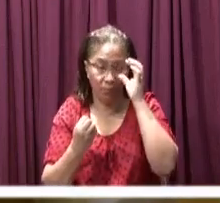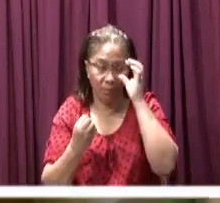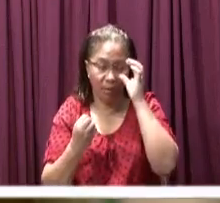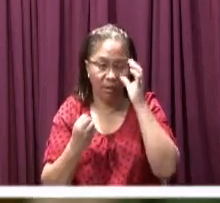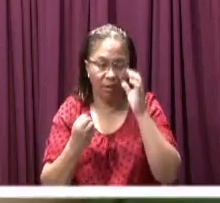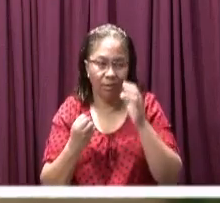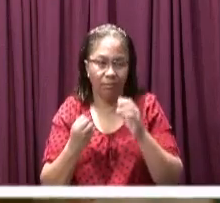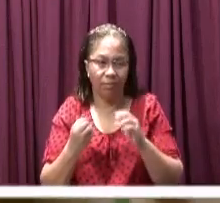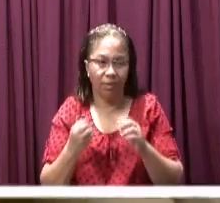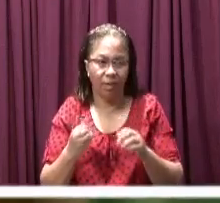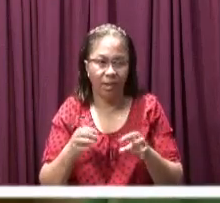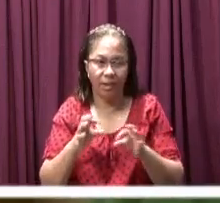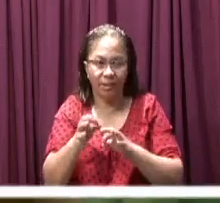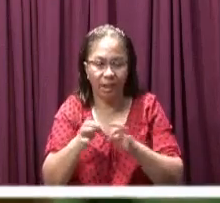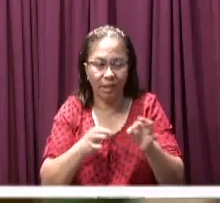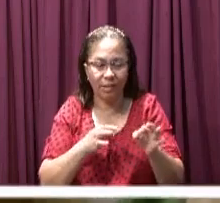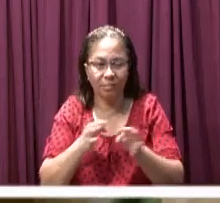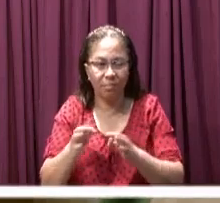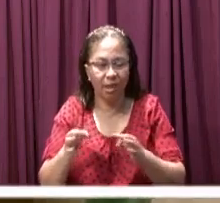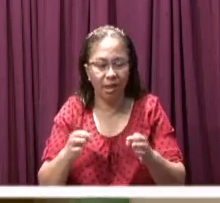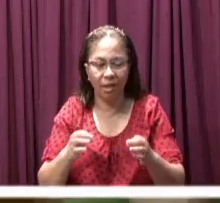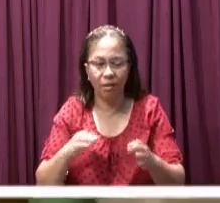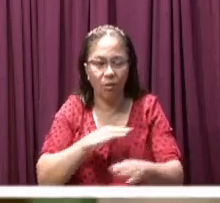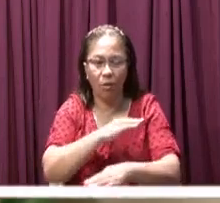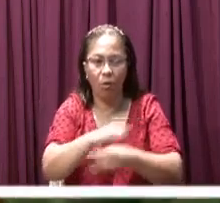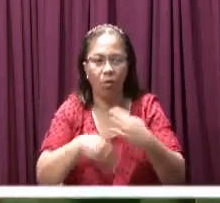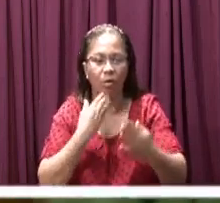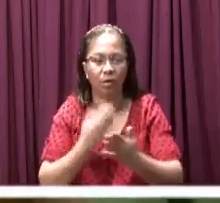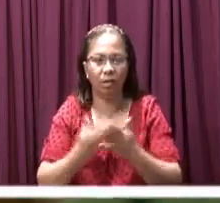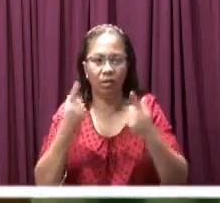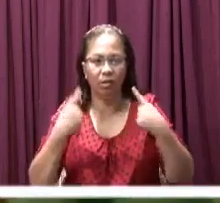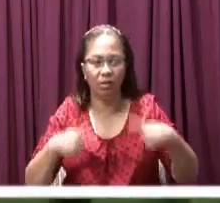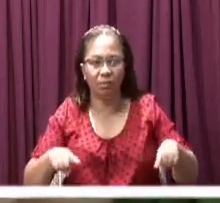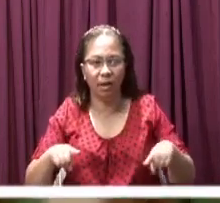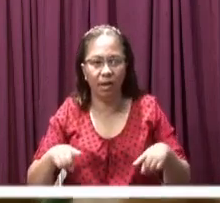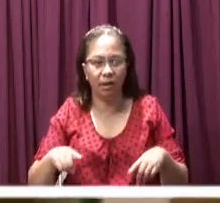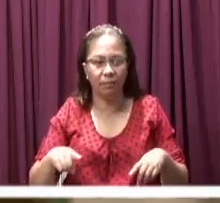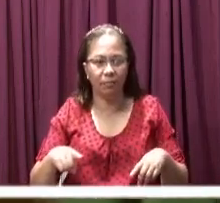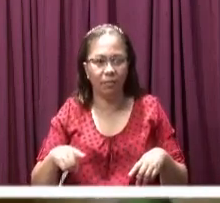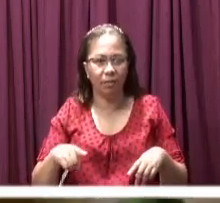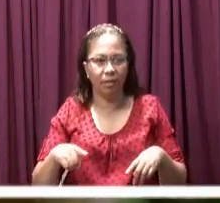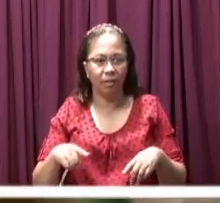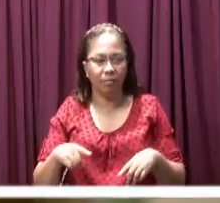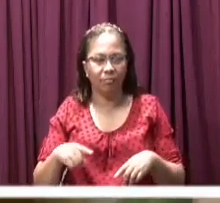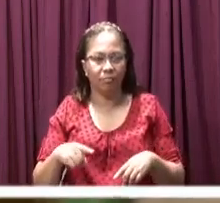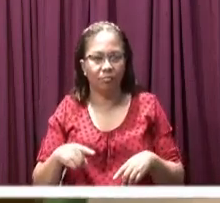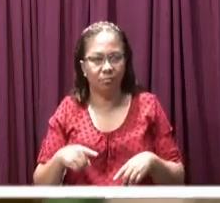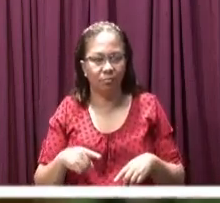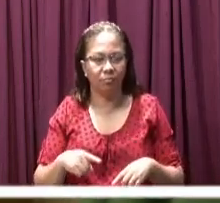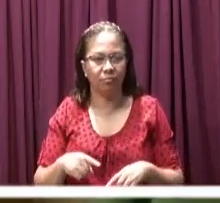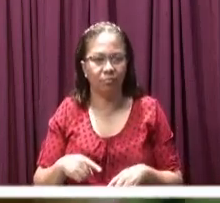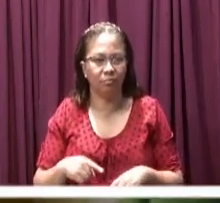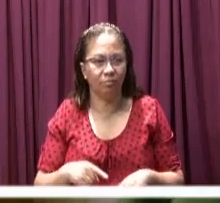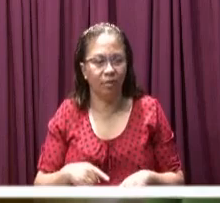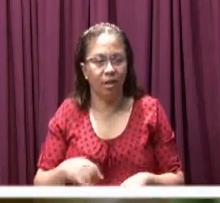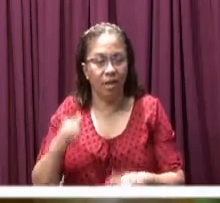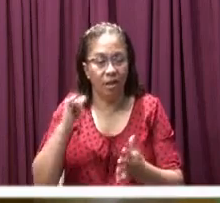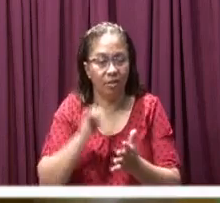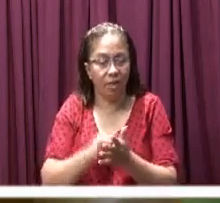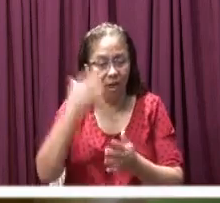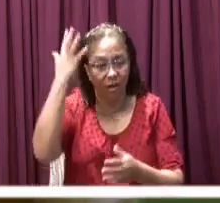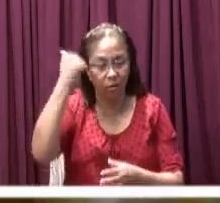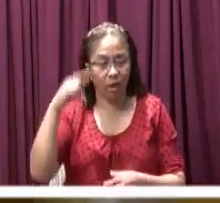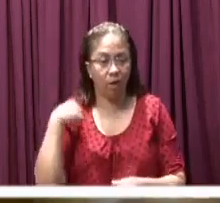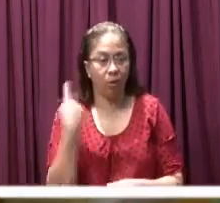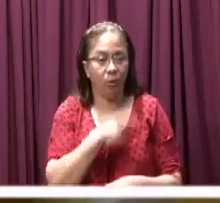right through the gospel. First Peter, because Peter is the first of equals, and that's why we have a Pope who is